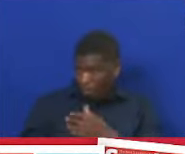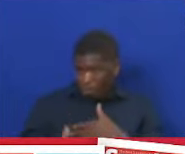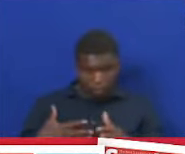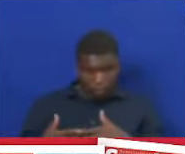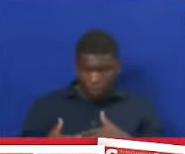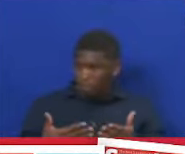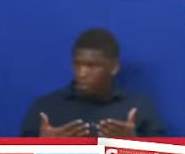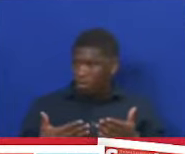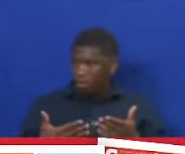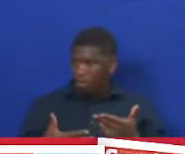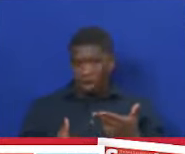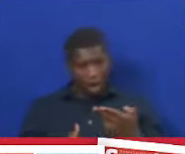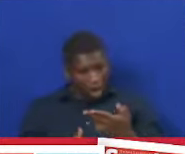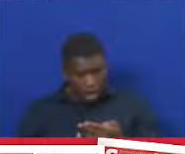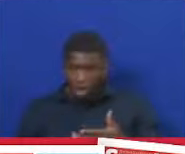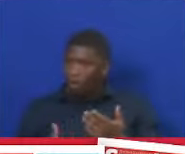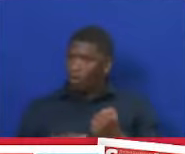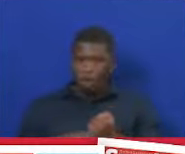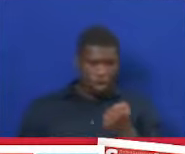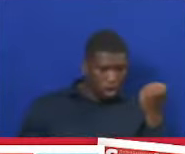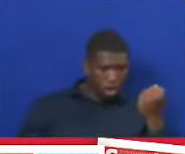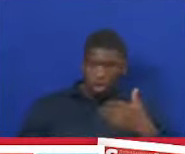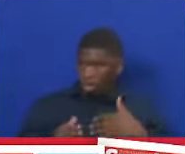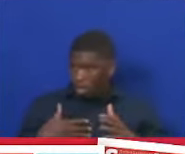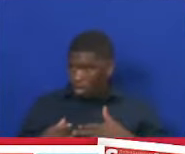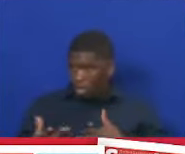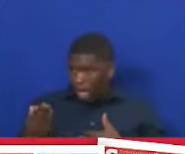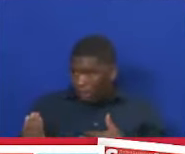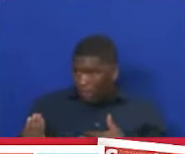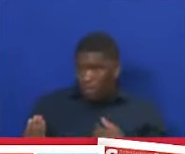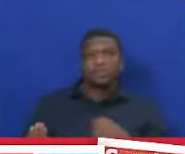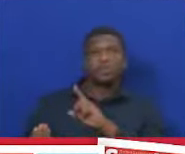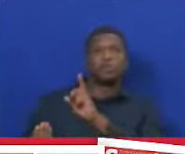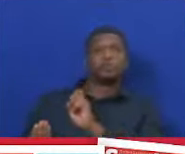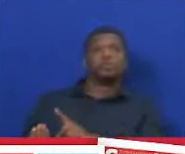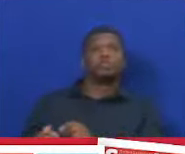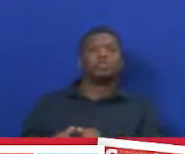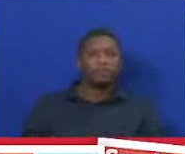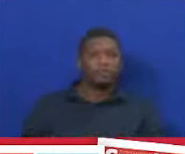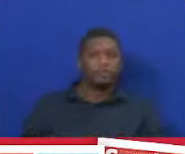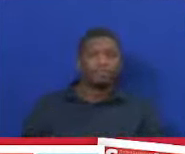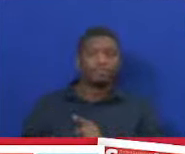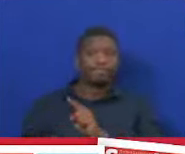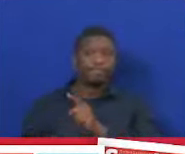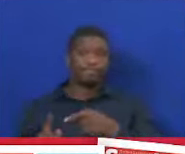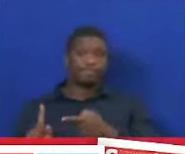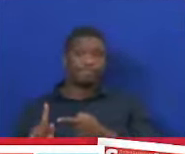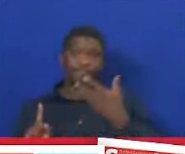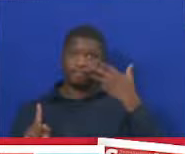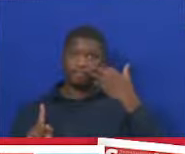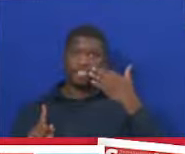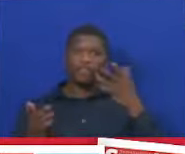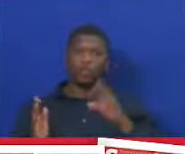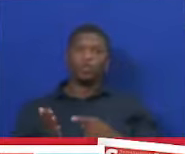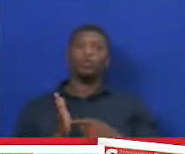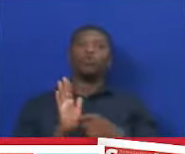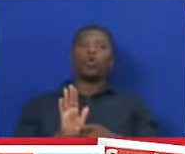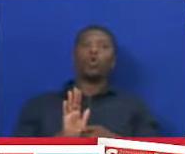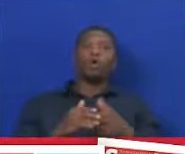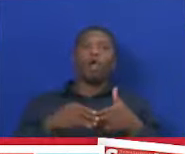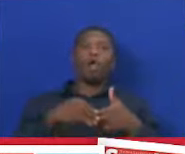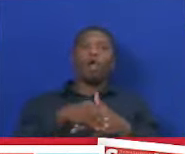and he showed me a 9mm pistol